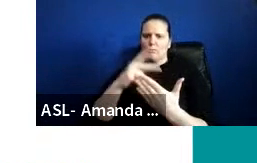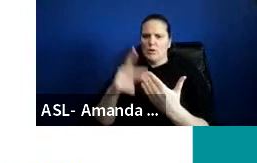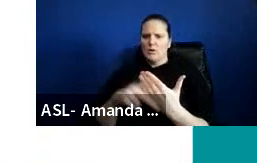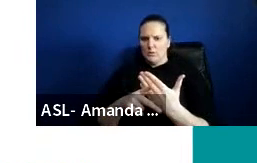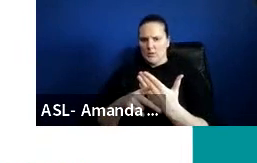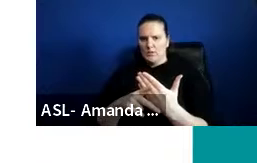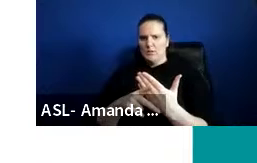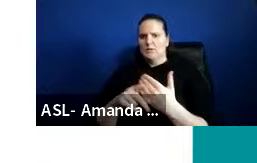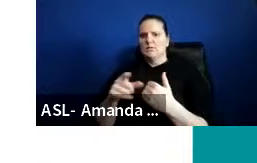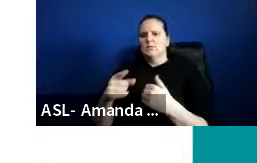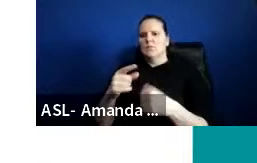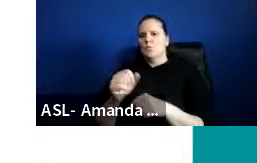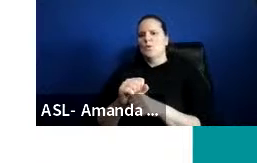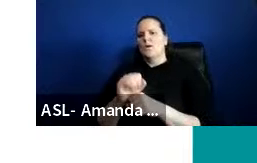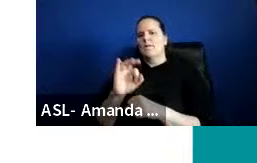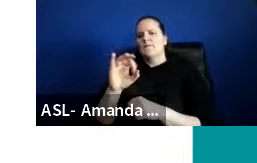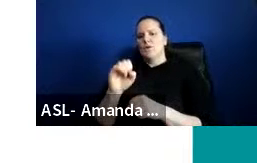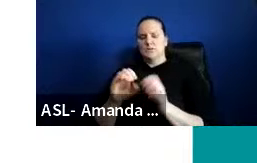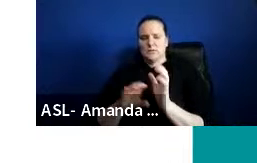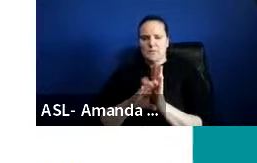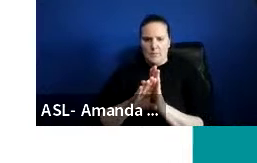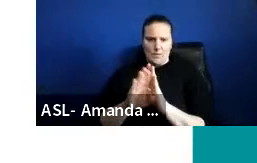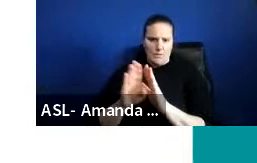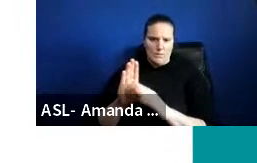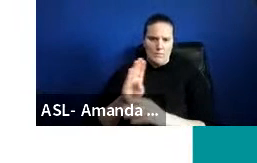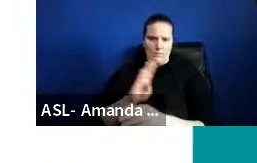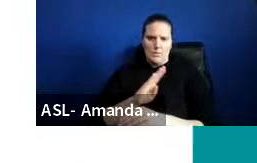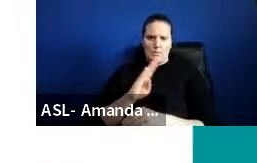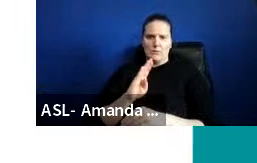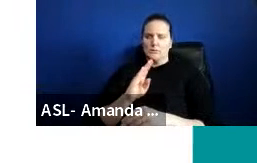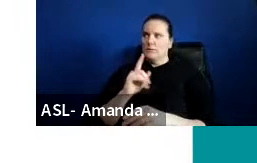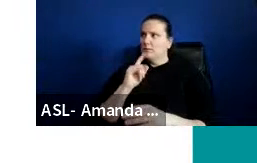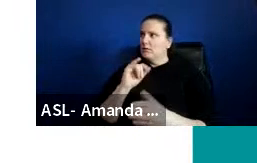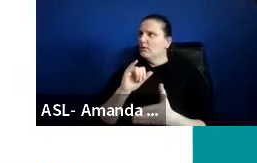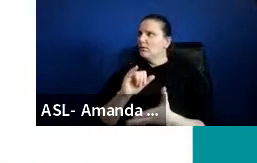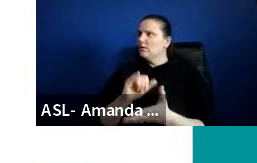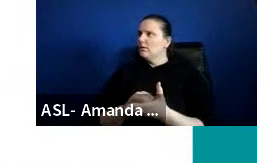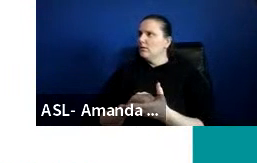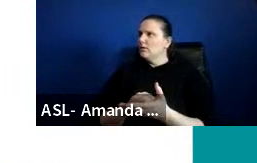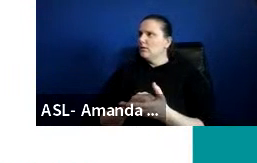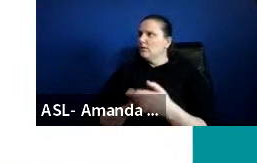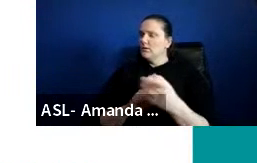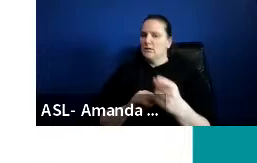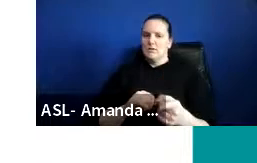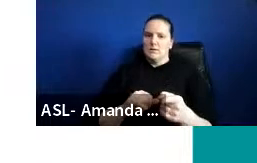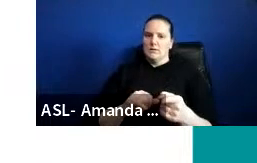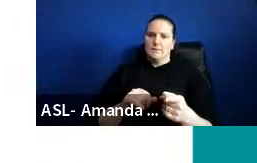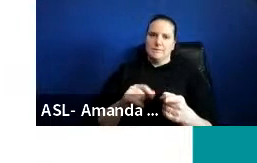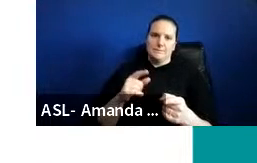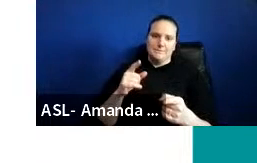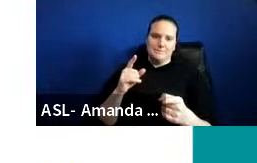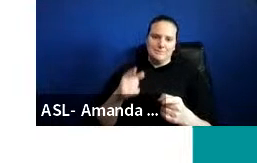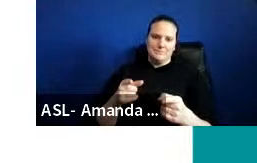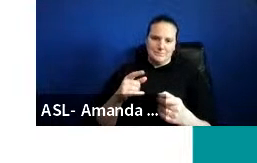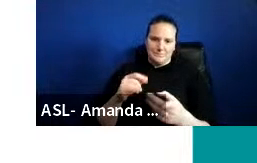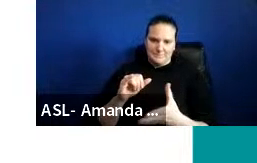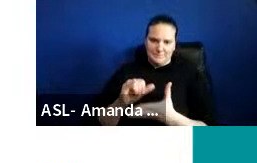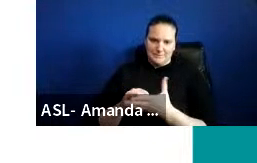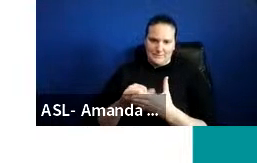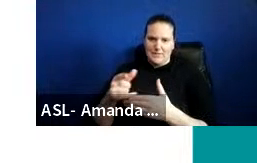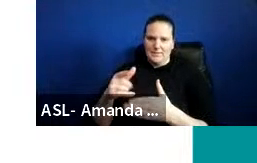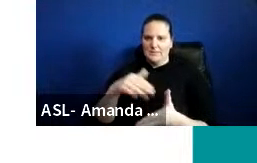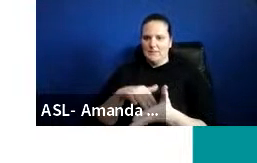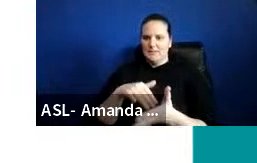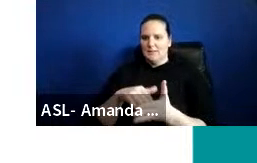commissioned workforce development boards to conduct a comprehensive regional workforce market study. And the study was